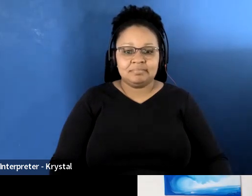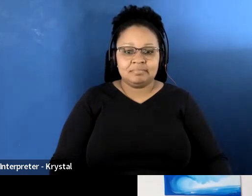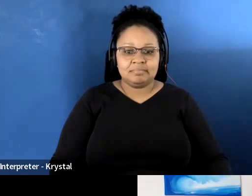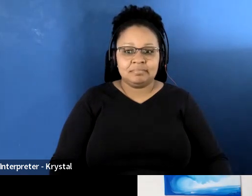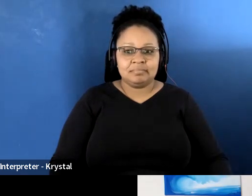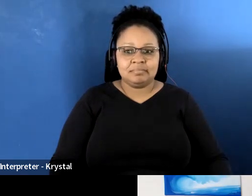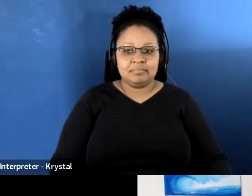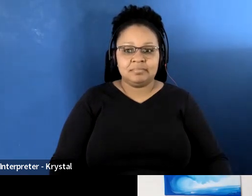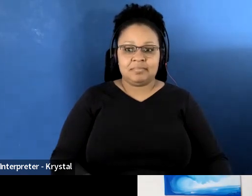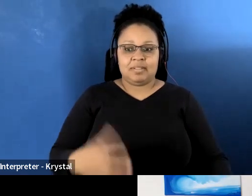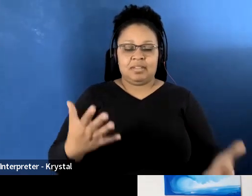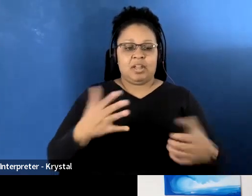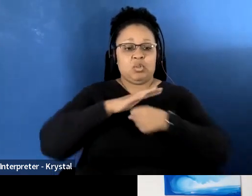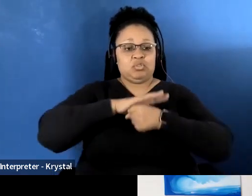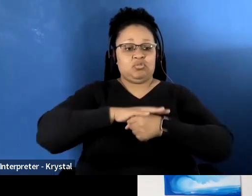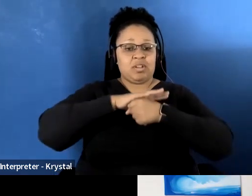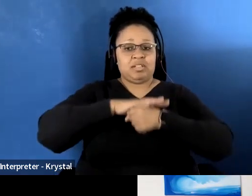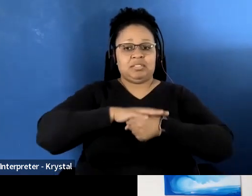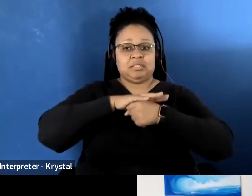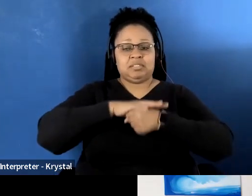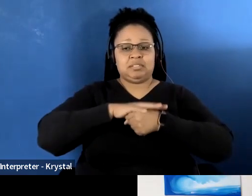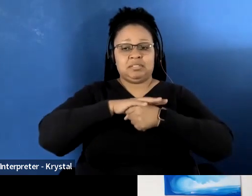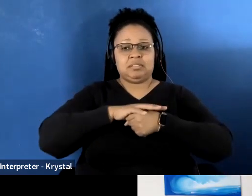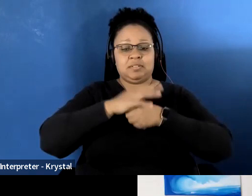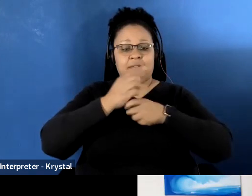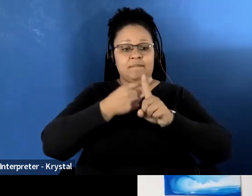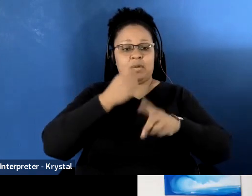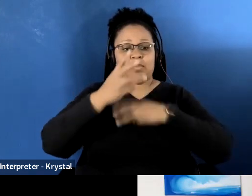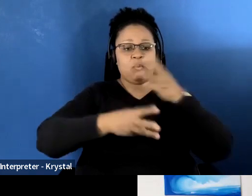How are people dealing with the stress of the world right now?